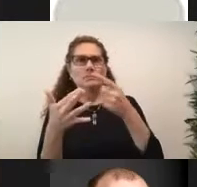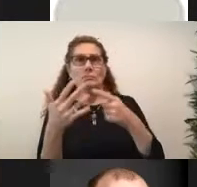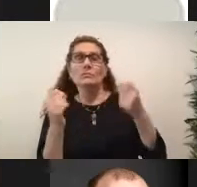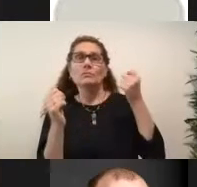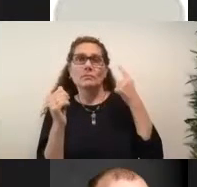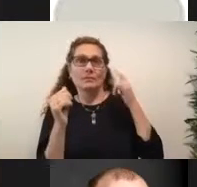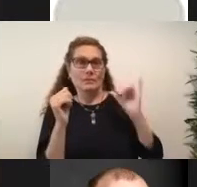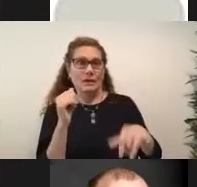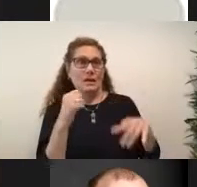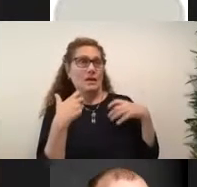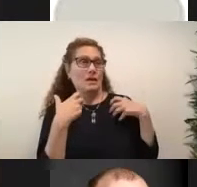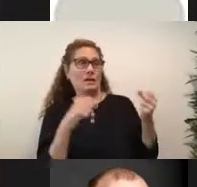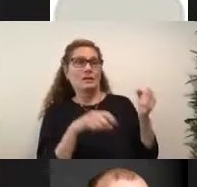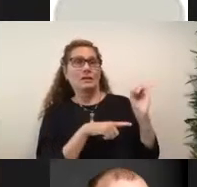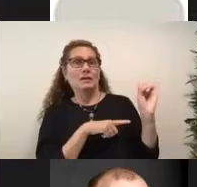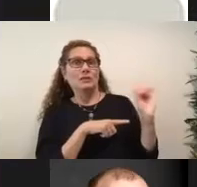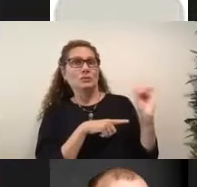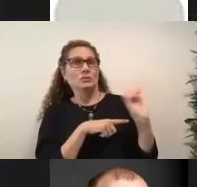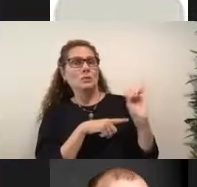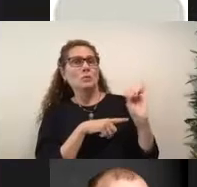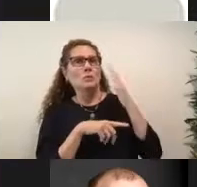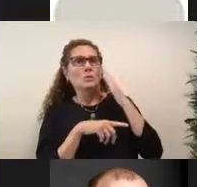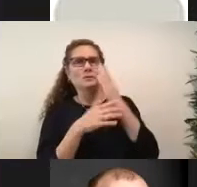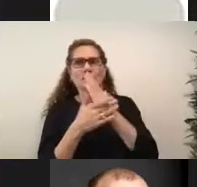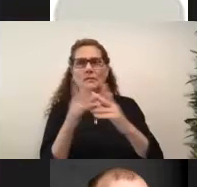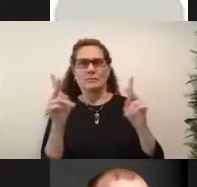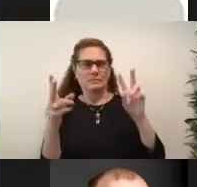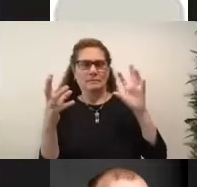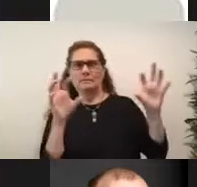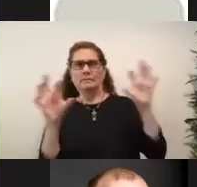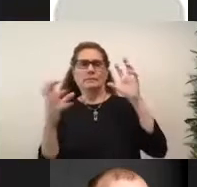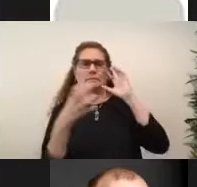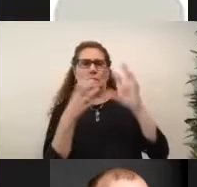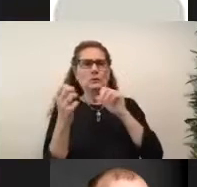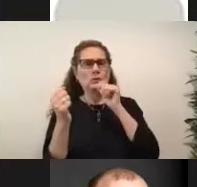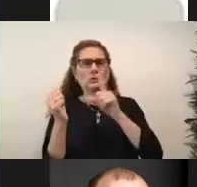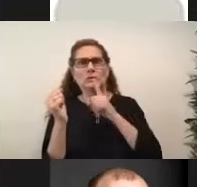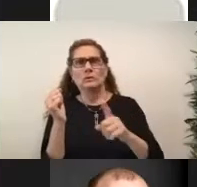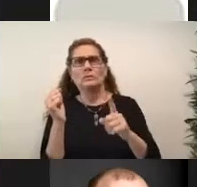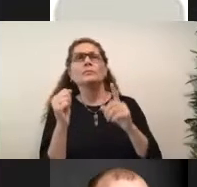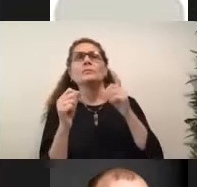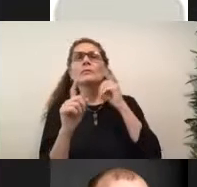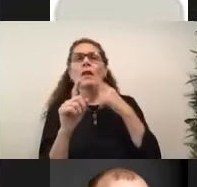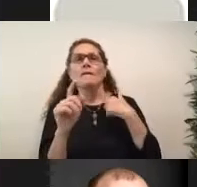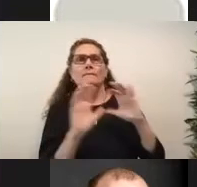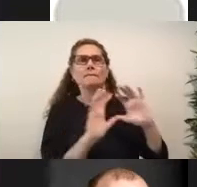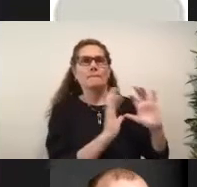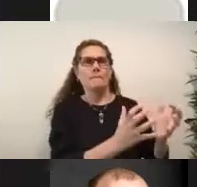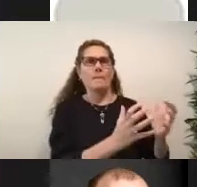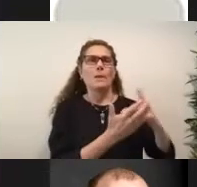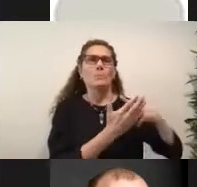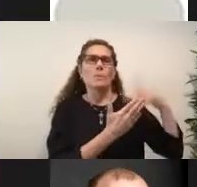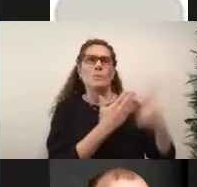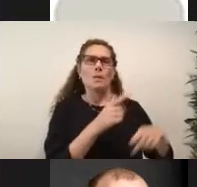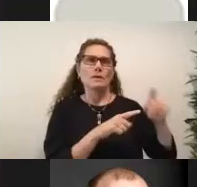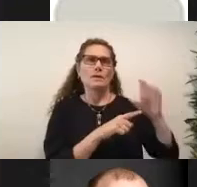available to anyone looking to understand their options. The Community Healthcare Access Program, CHAP, and UWM Norris Health Center are available